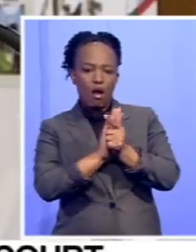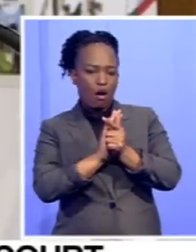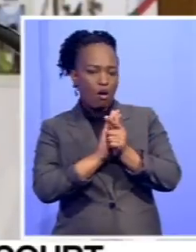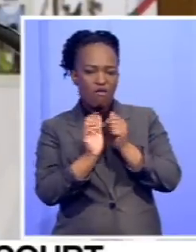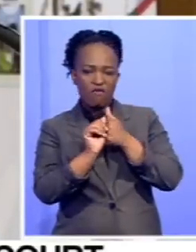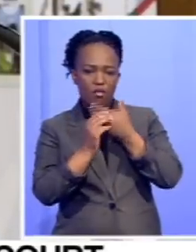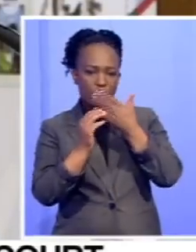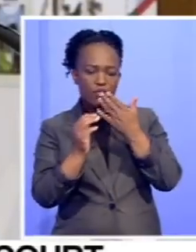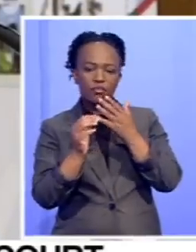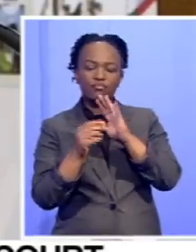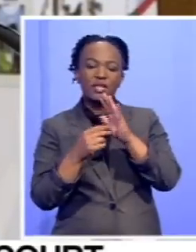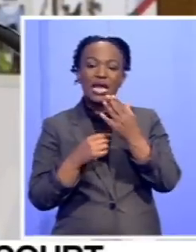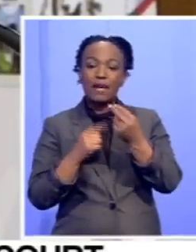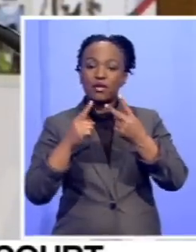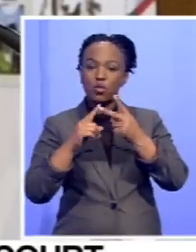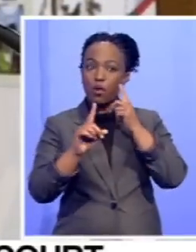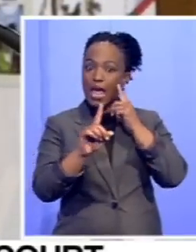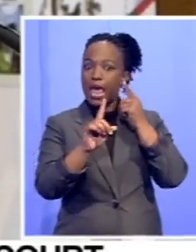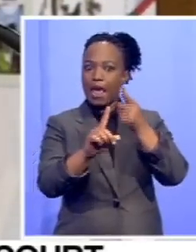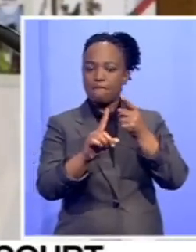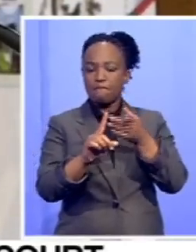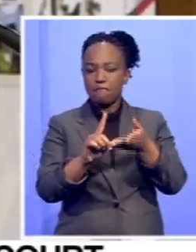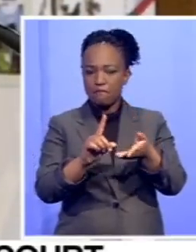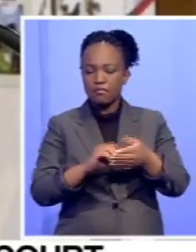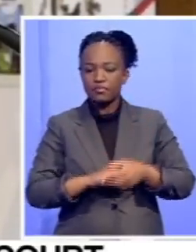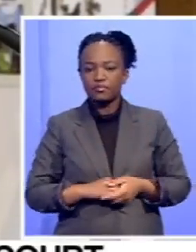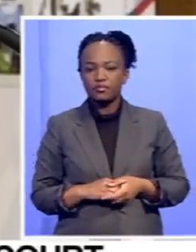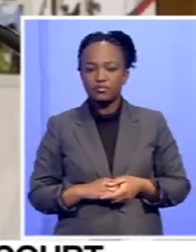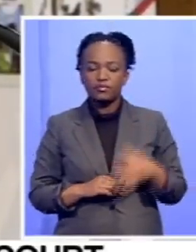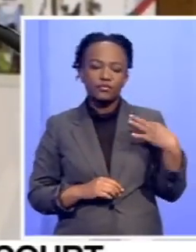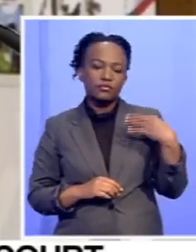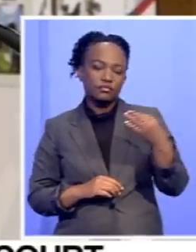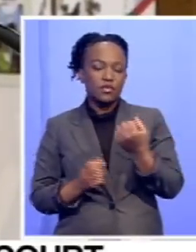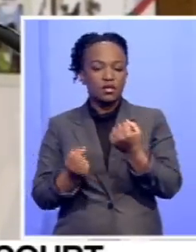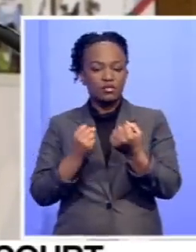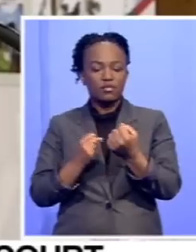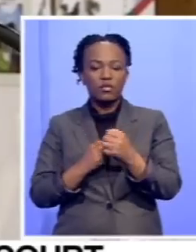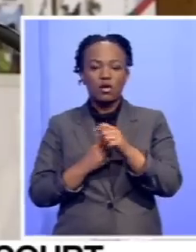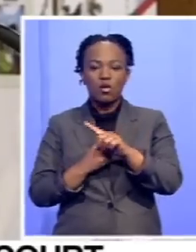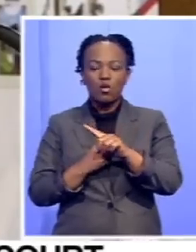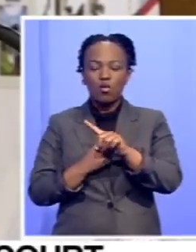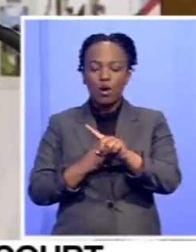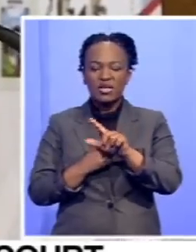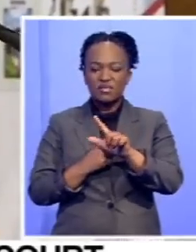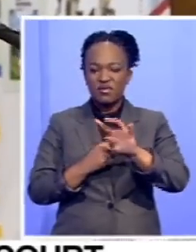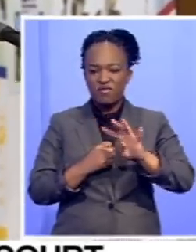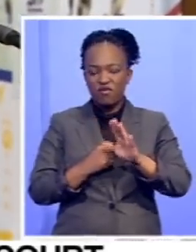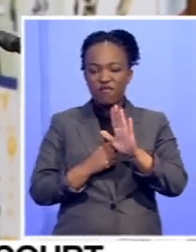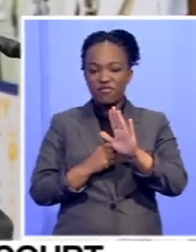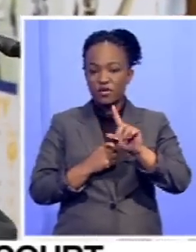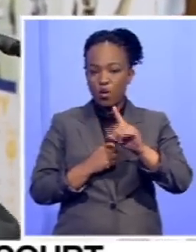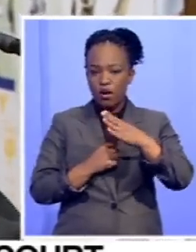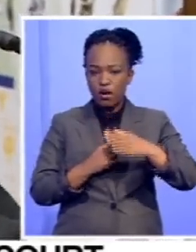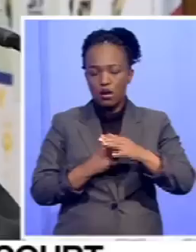three, intention. The application before court in terms of Section 174 of the Criminal Procedure Act 51 of